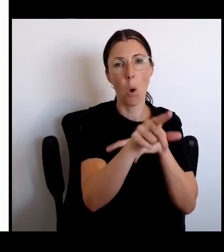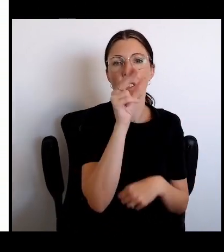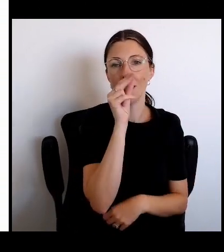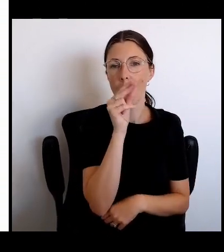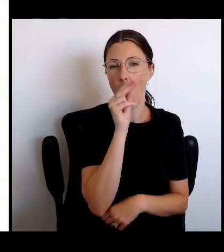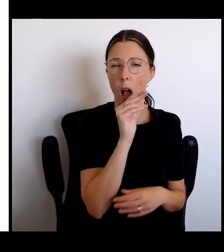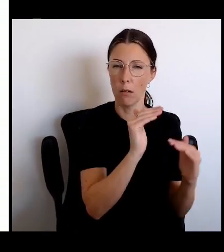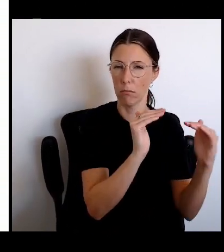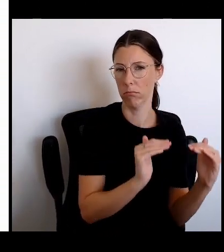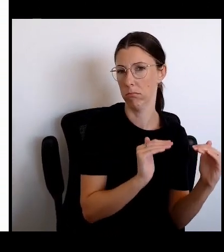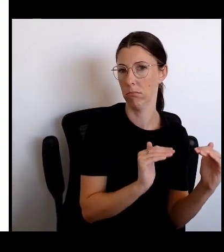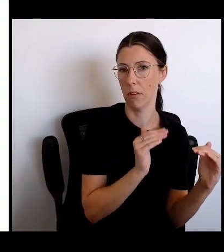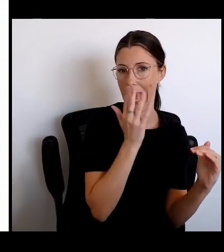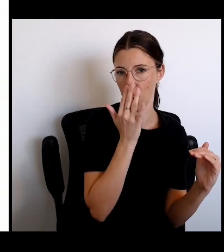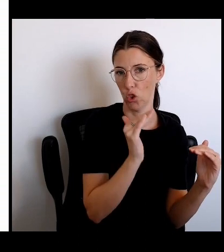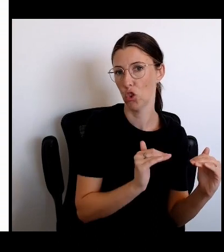groups.